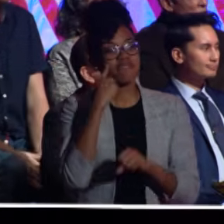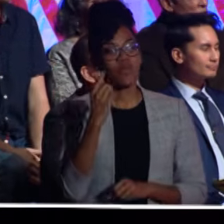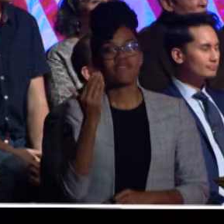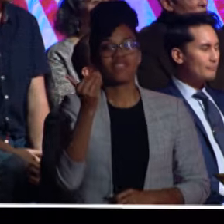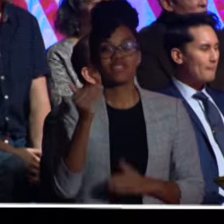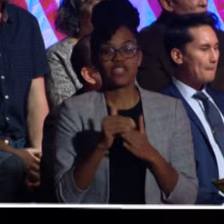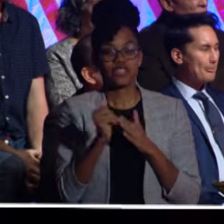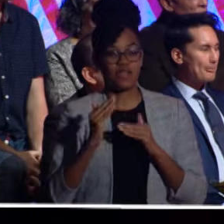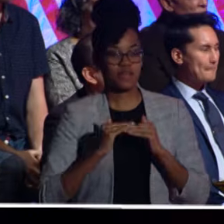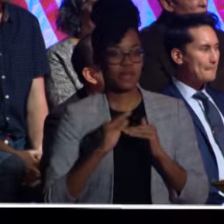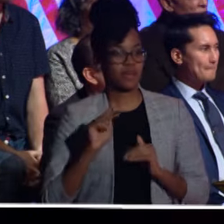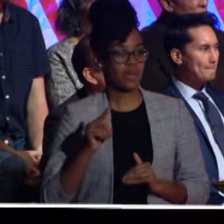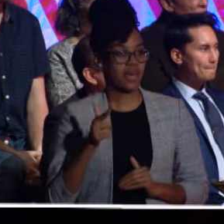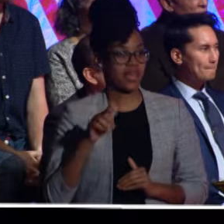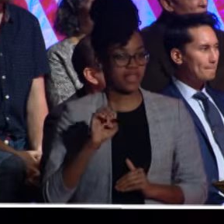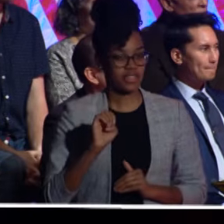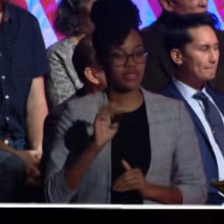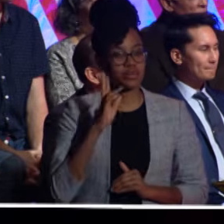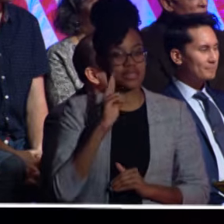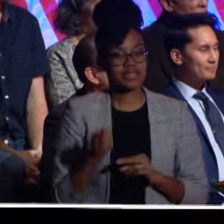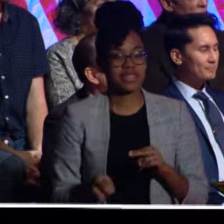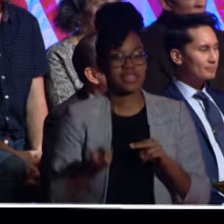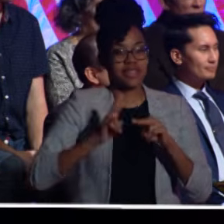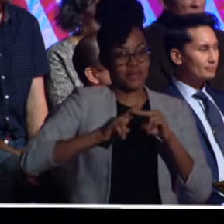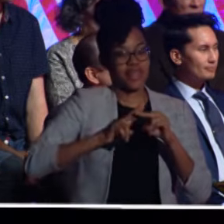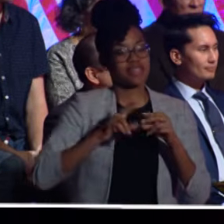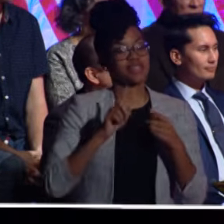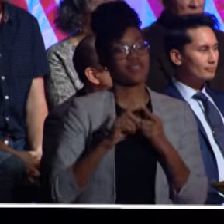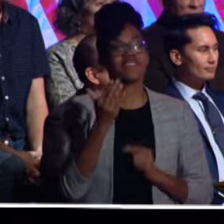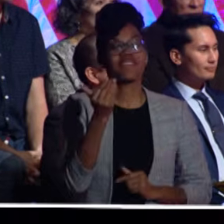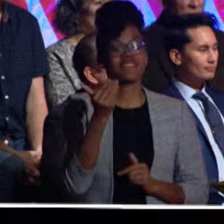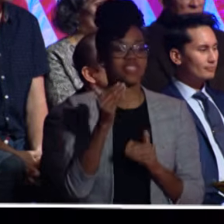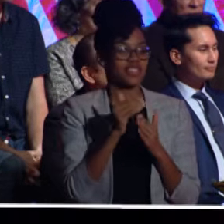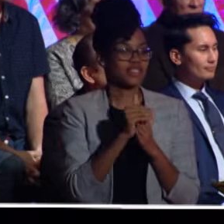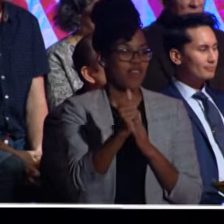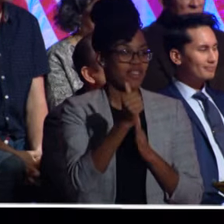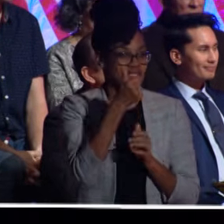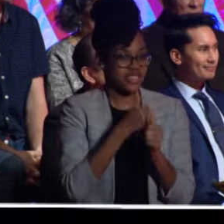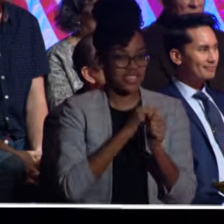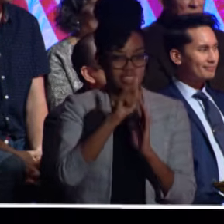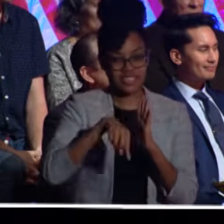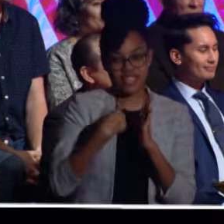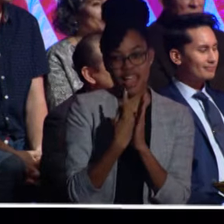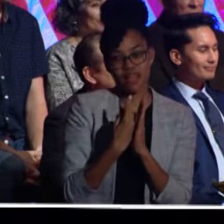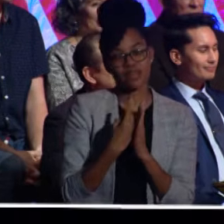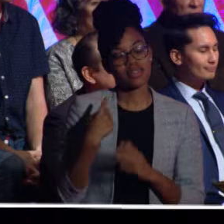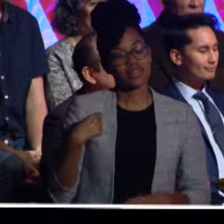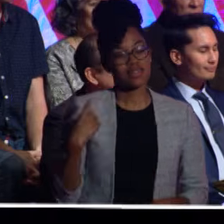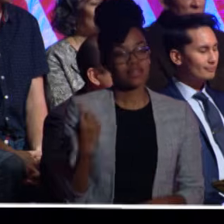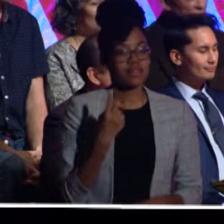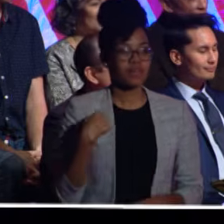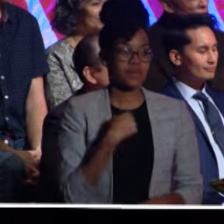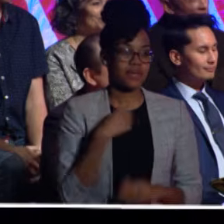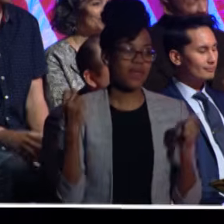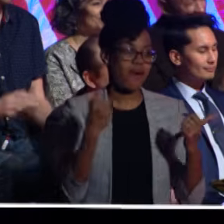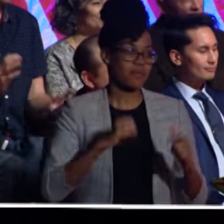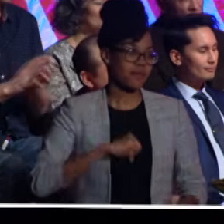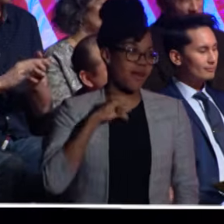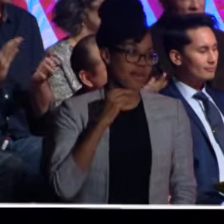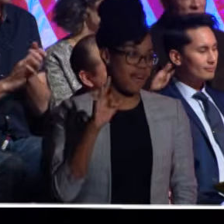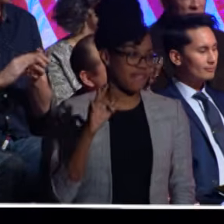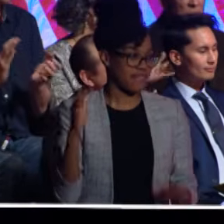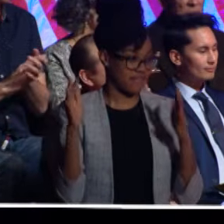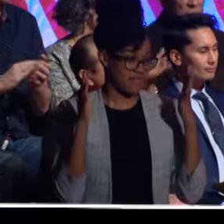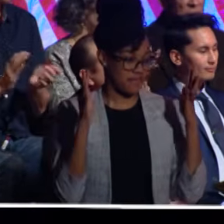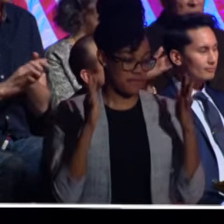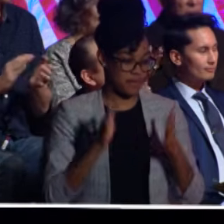the minimum wage rate rises to $15 per hour, something we can all be proud of.